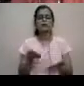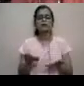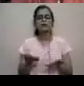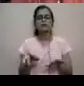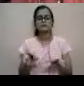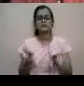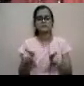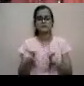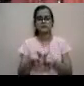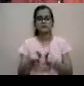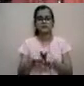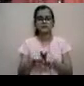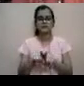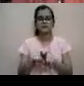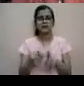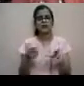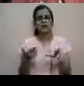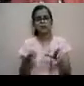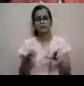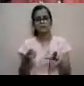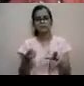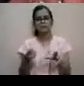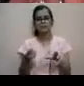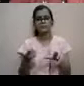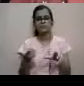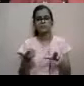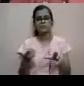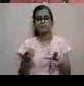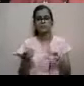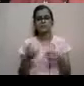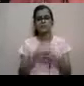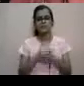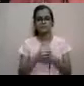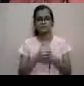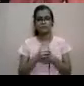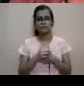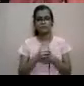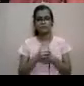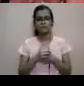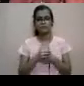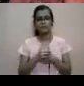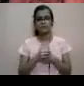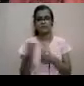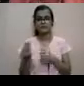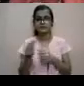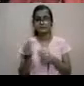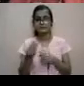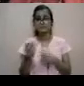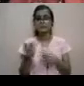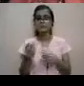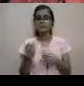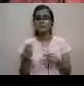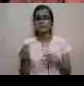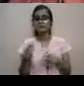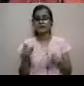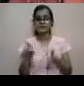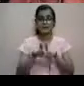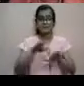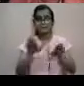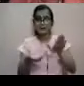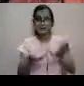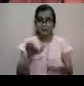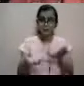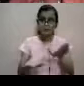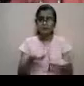swimming, are also birds. Yet it would be a serious mistake to treat a penguin as if it were